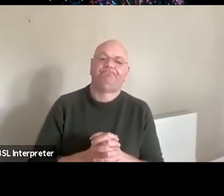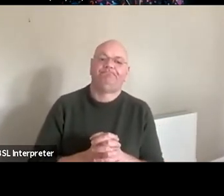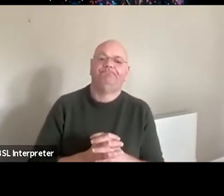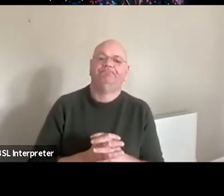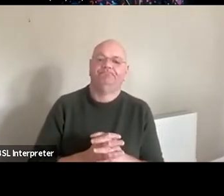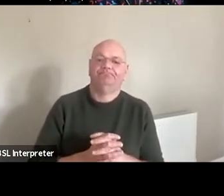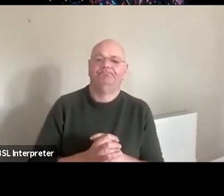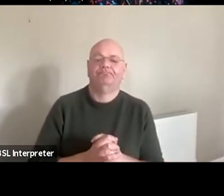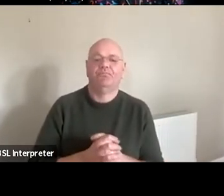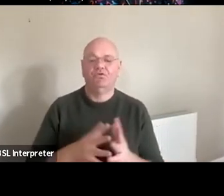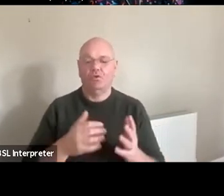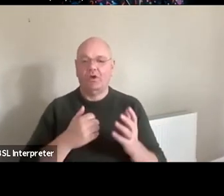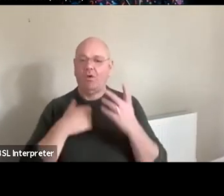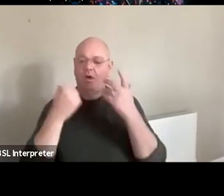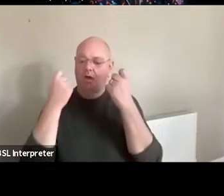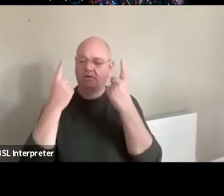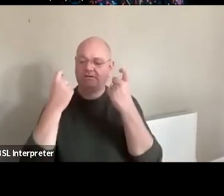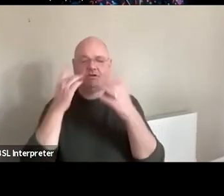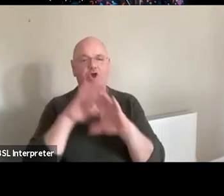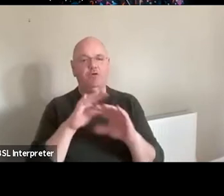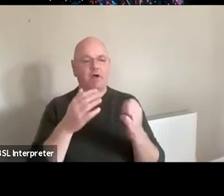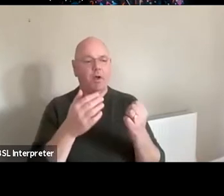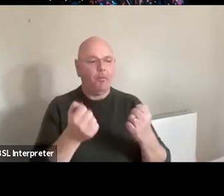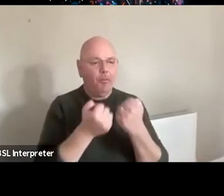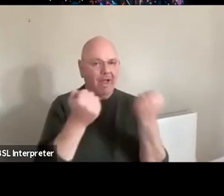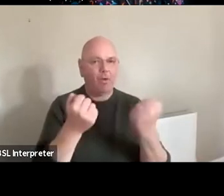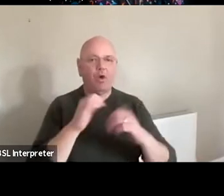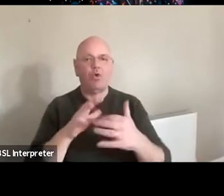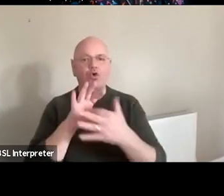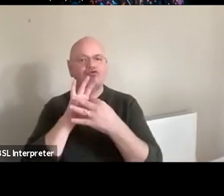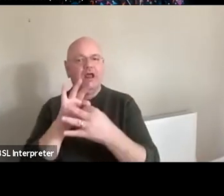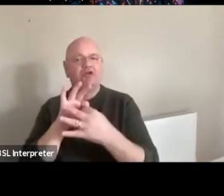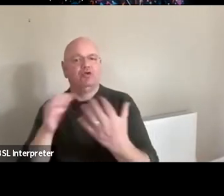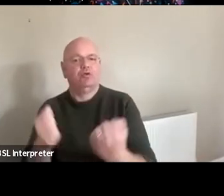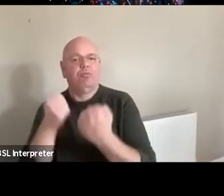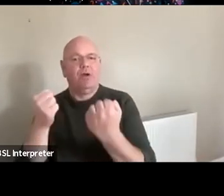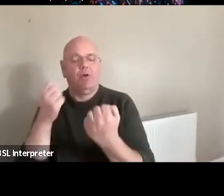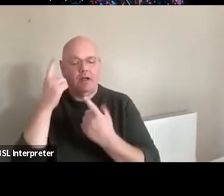So our understanding of power and the relational power we've all been talking about, I think is,